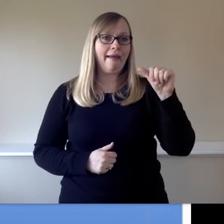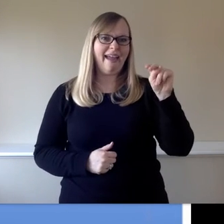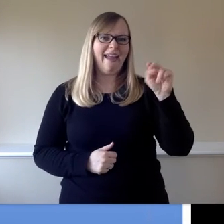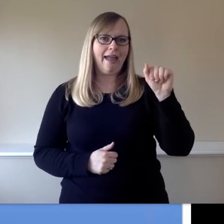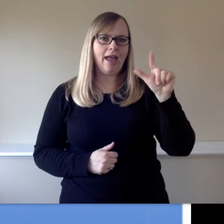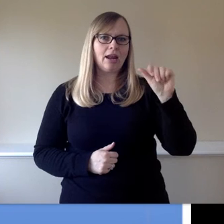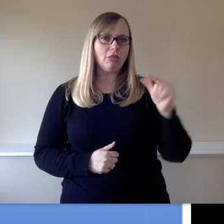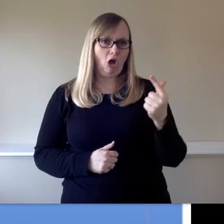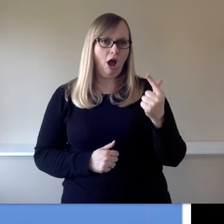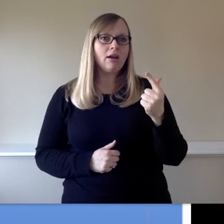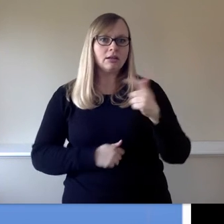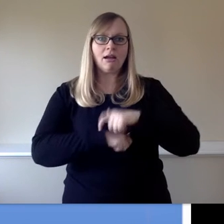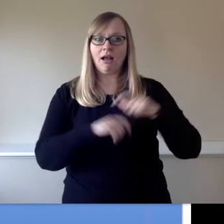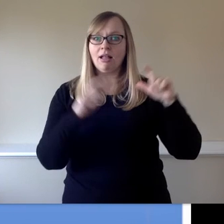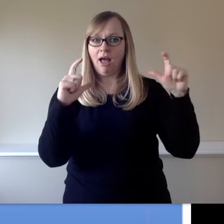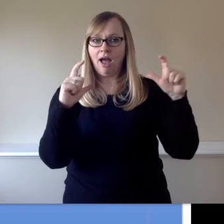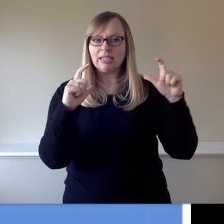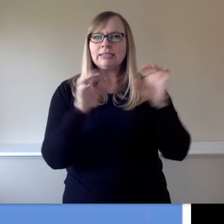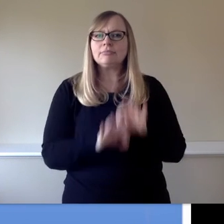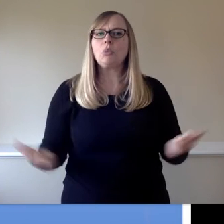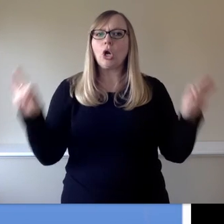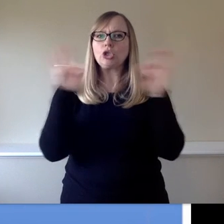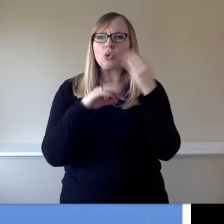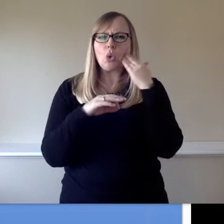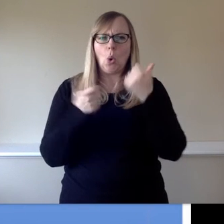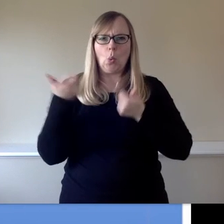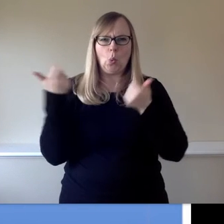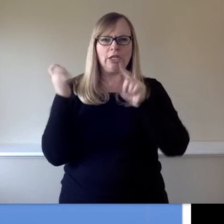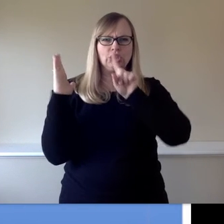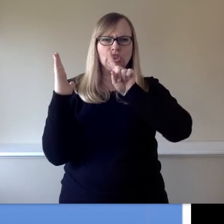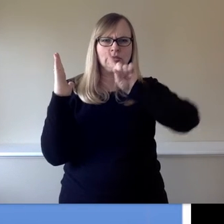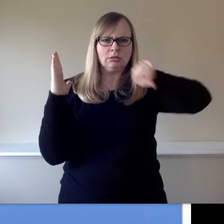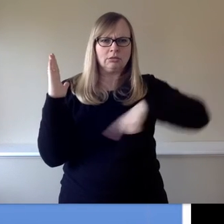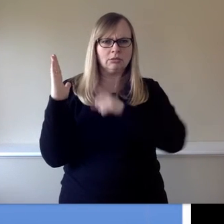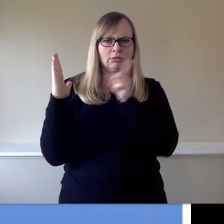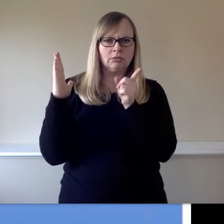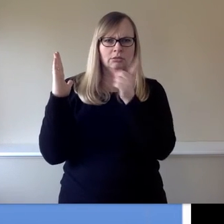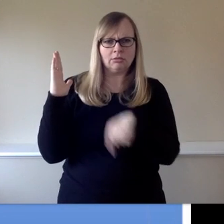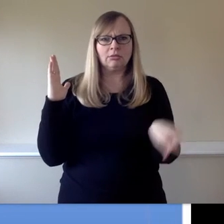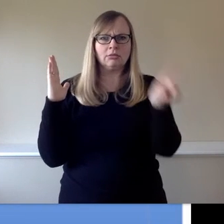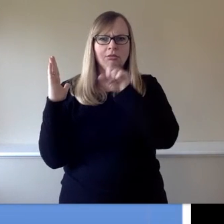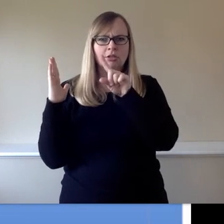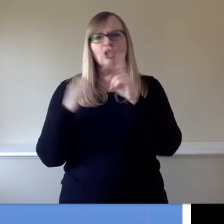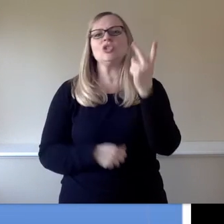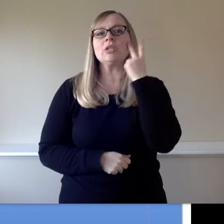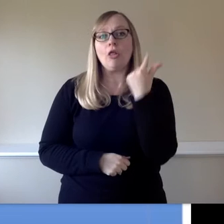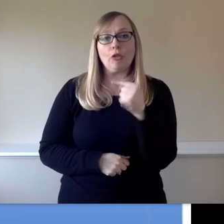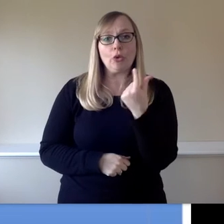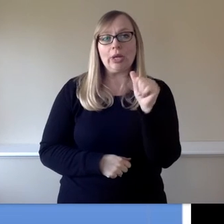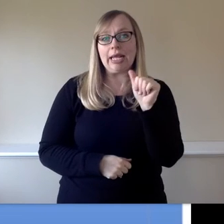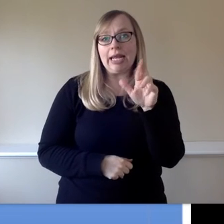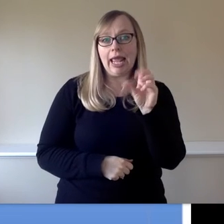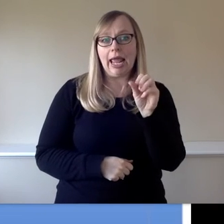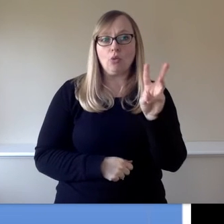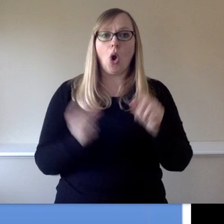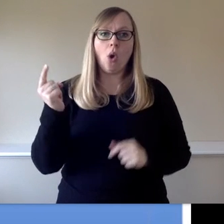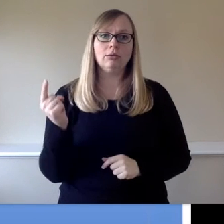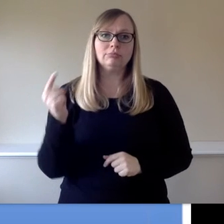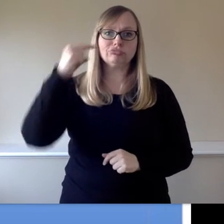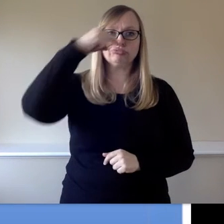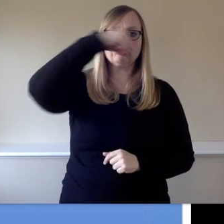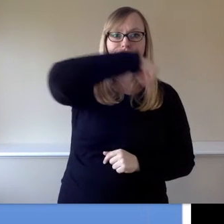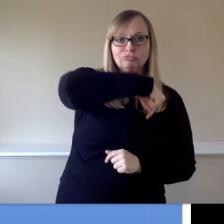it's important to remember how the hands move. So clockwise is the direction that the green arrow is pointing.